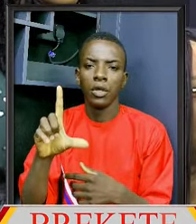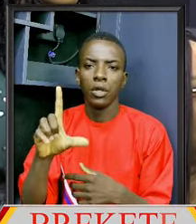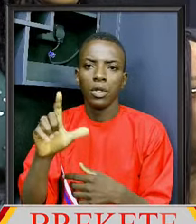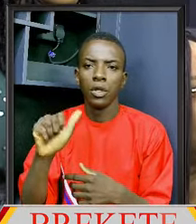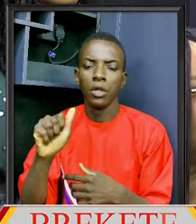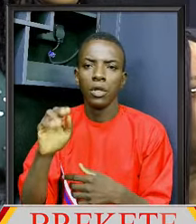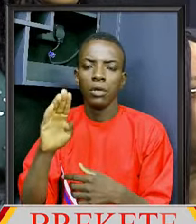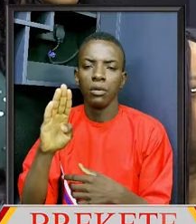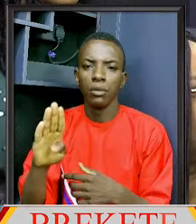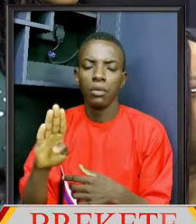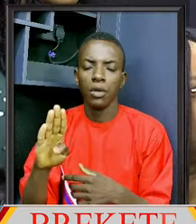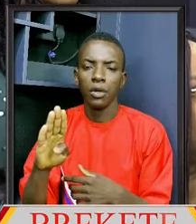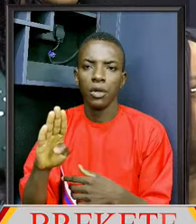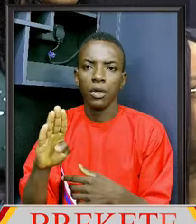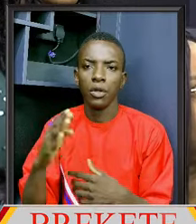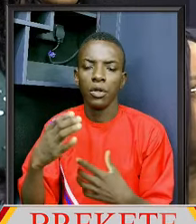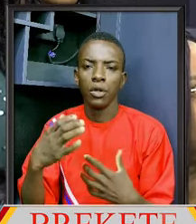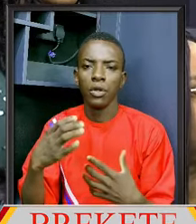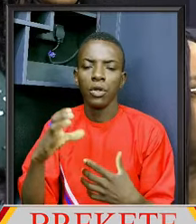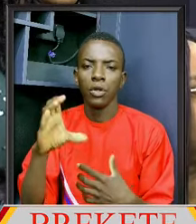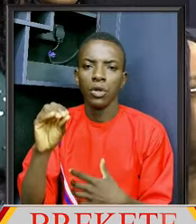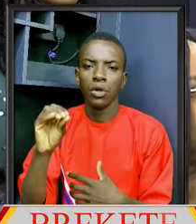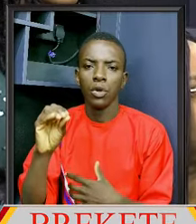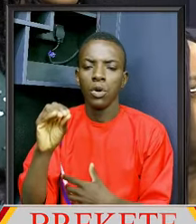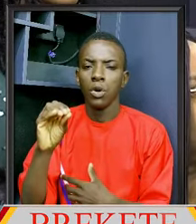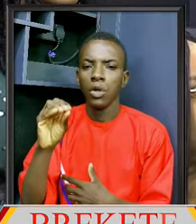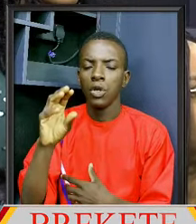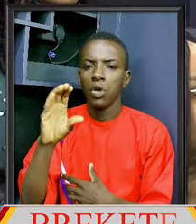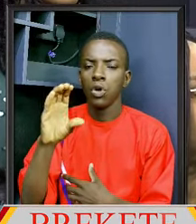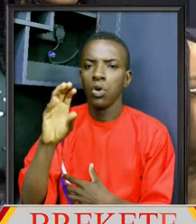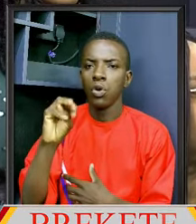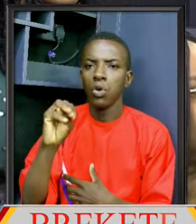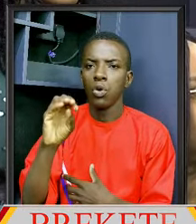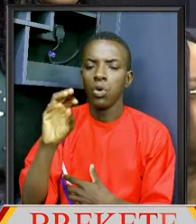MedLab complaint